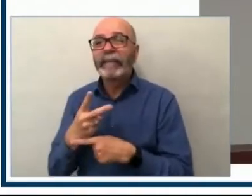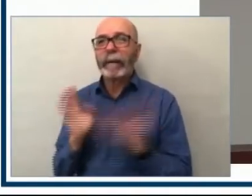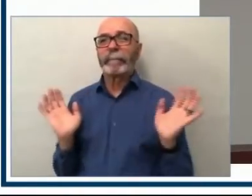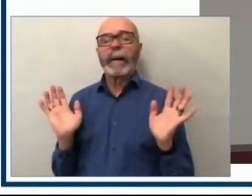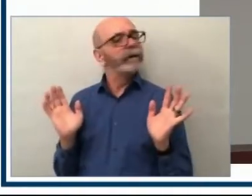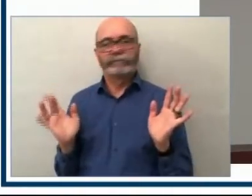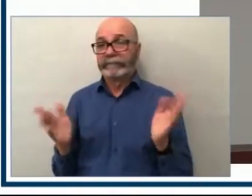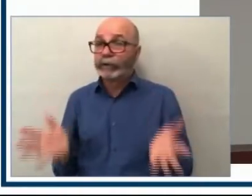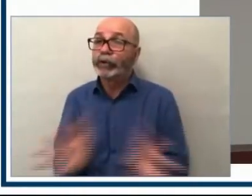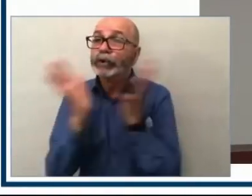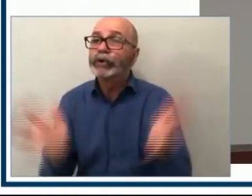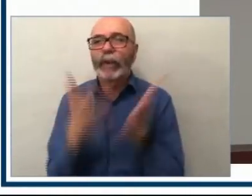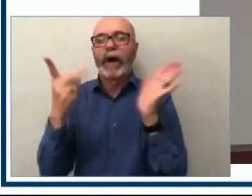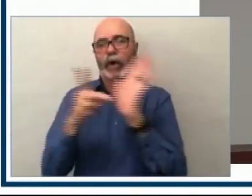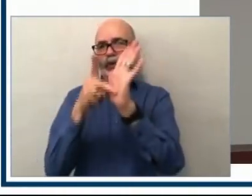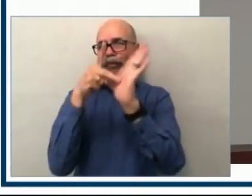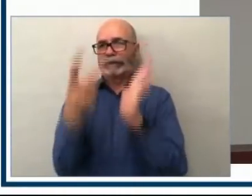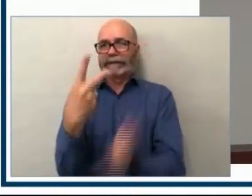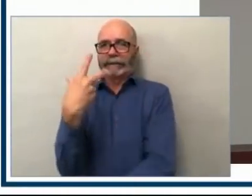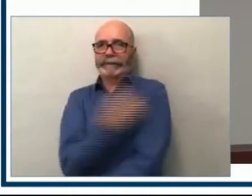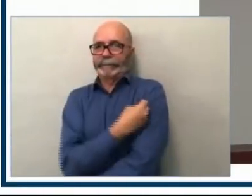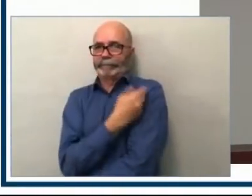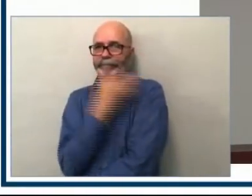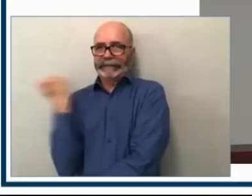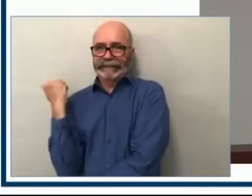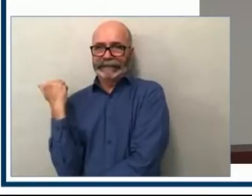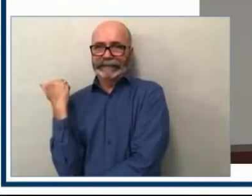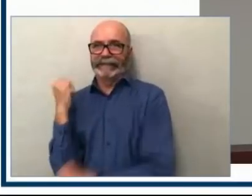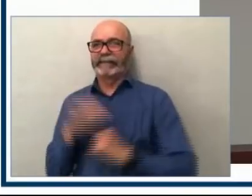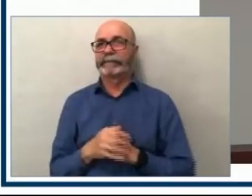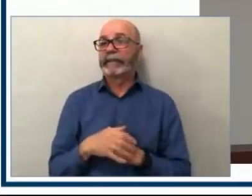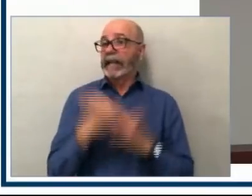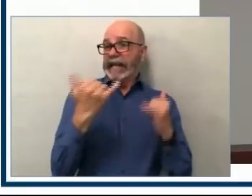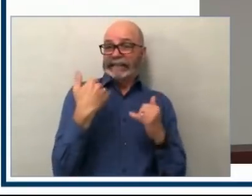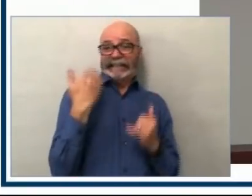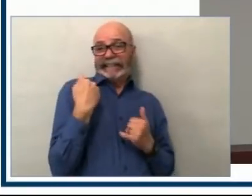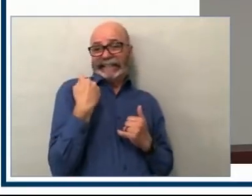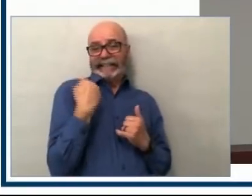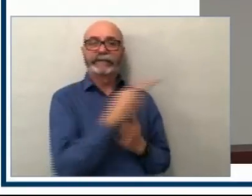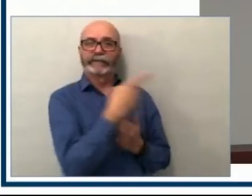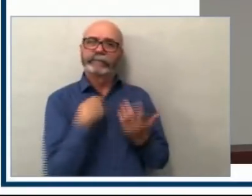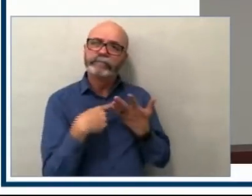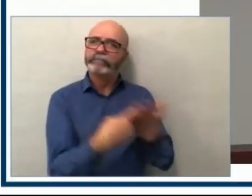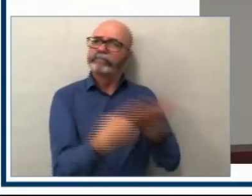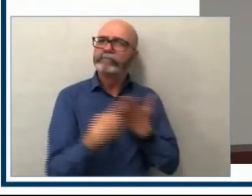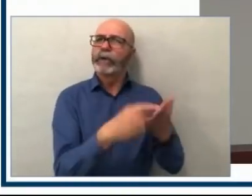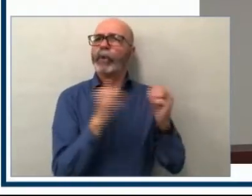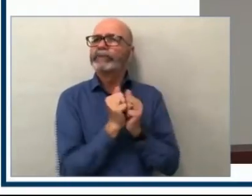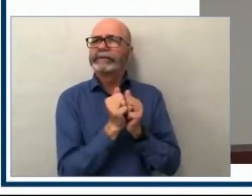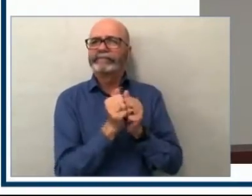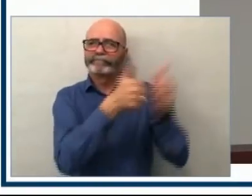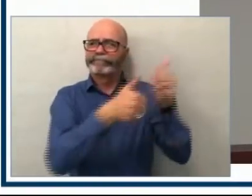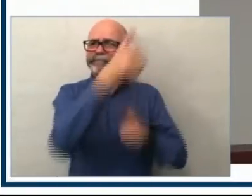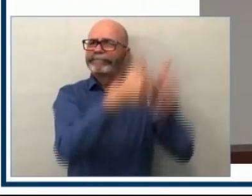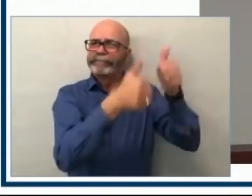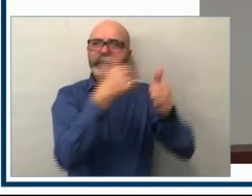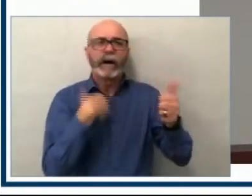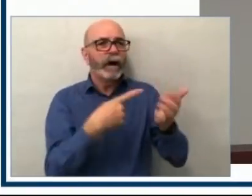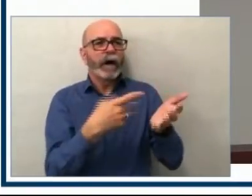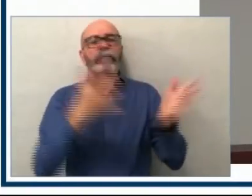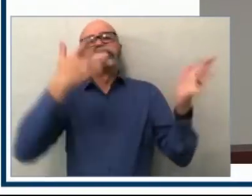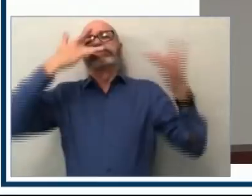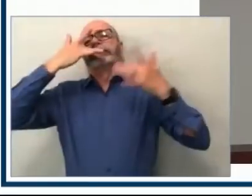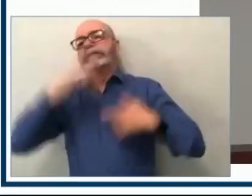on Sunday with my colleagues nationally, but we're in a fortunate position in Nova Scotia that we can focus on